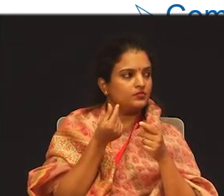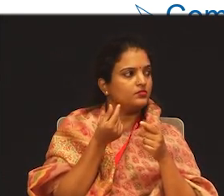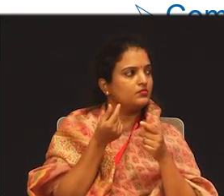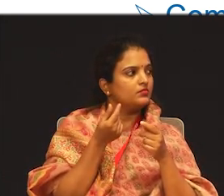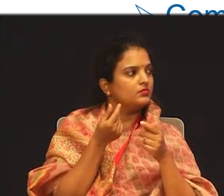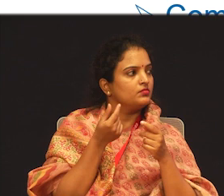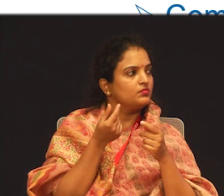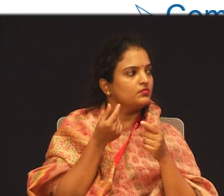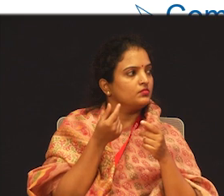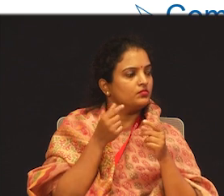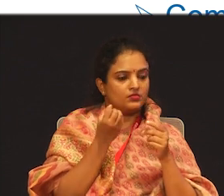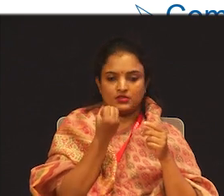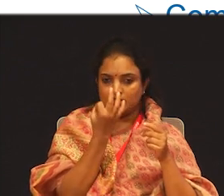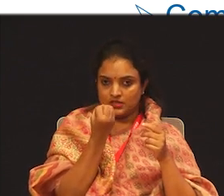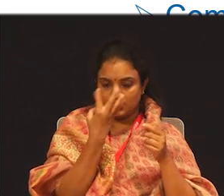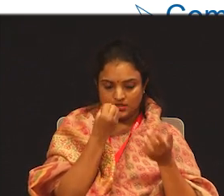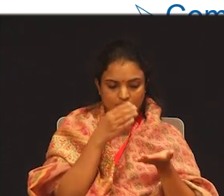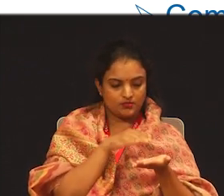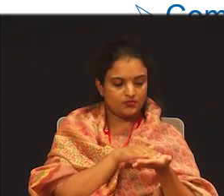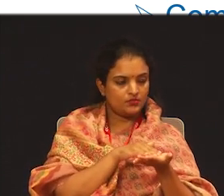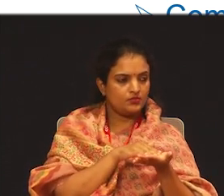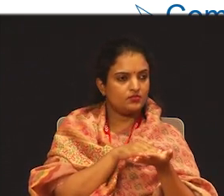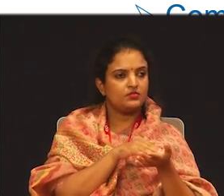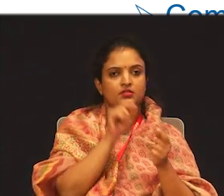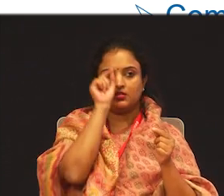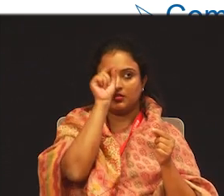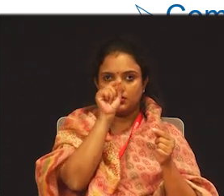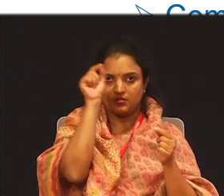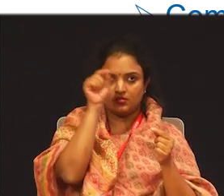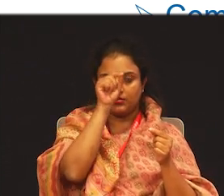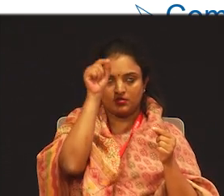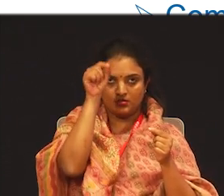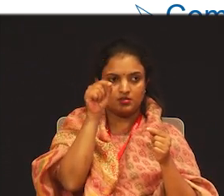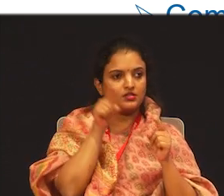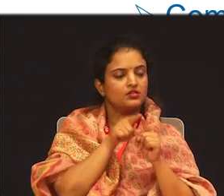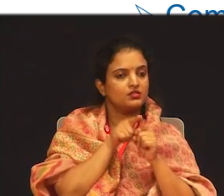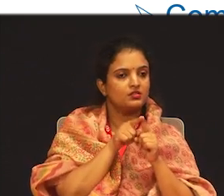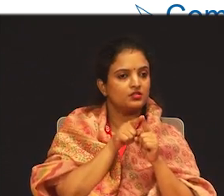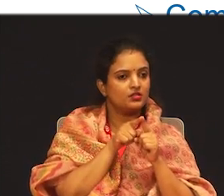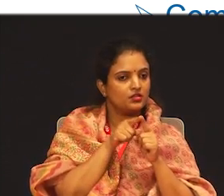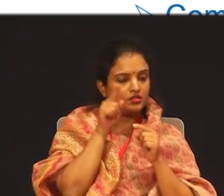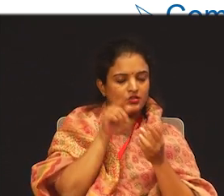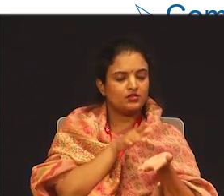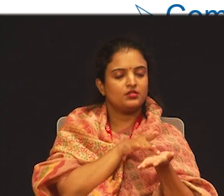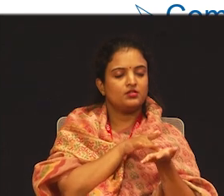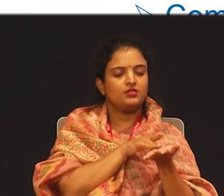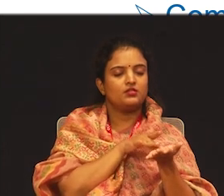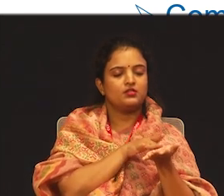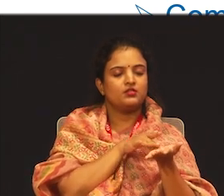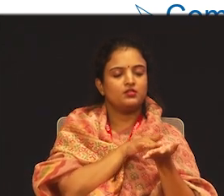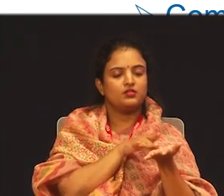Just below the numbers, we have many dots there. Just touch these